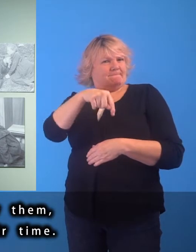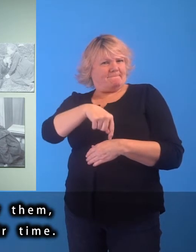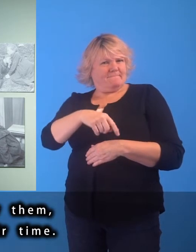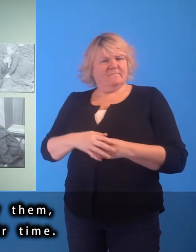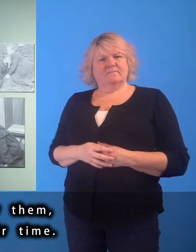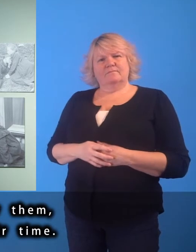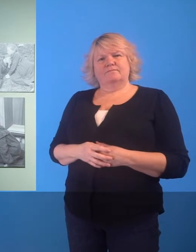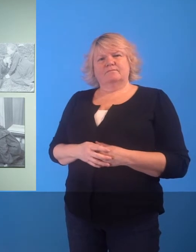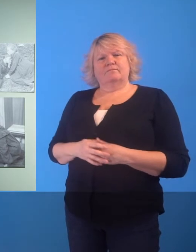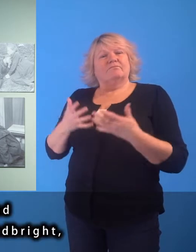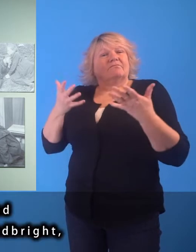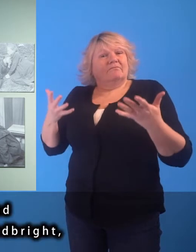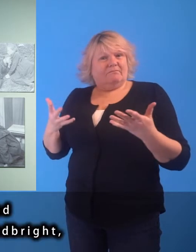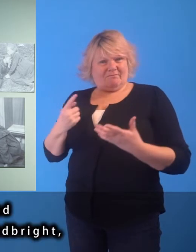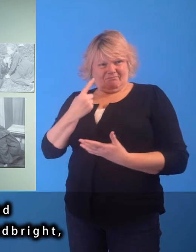time.